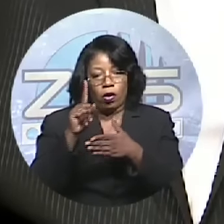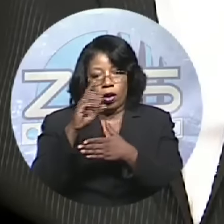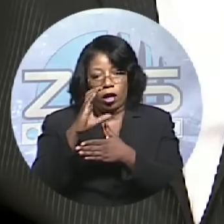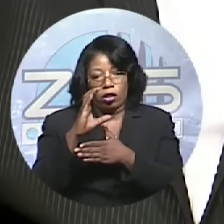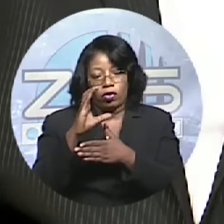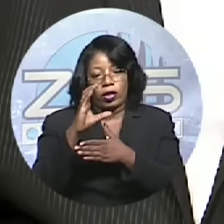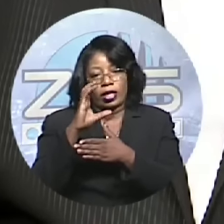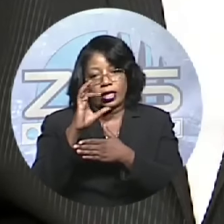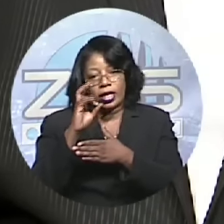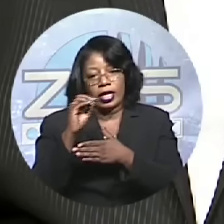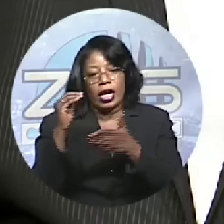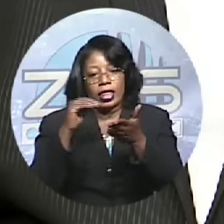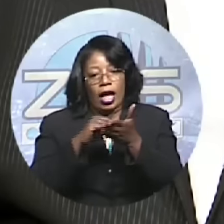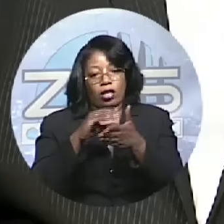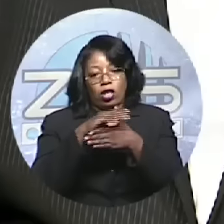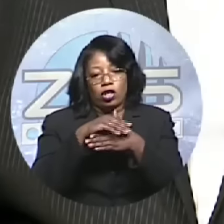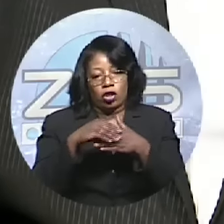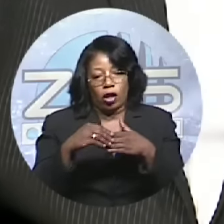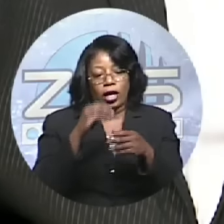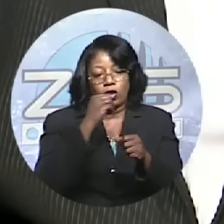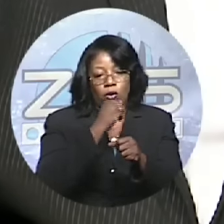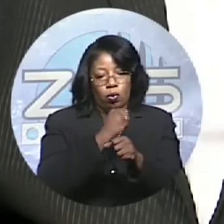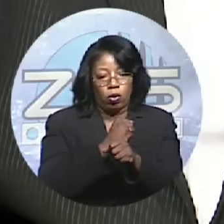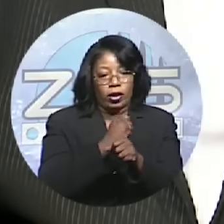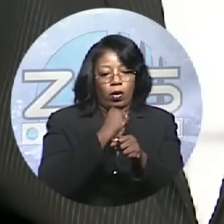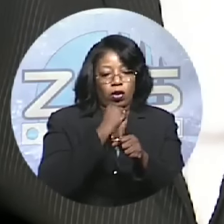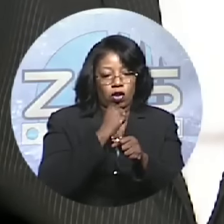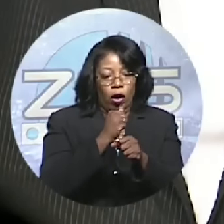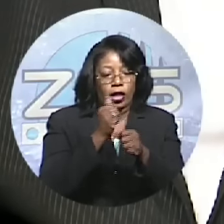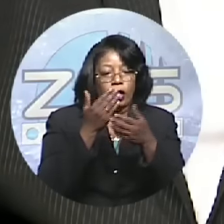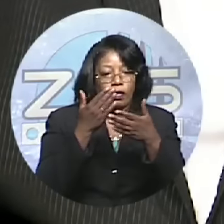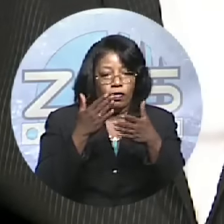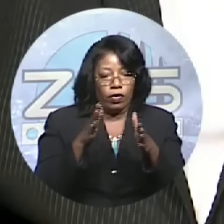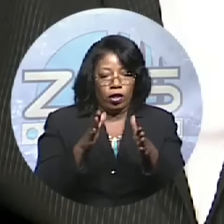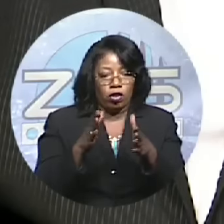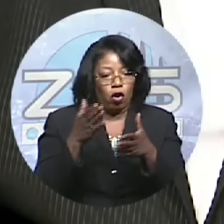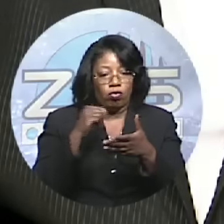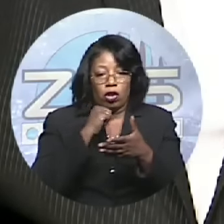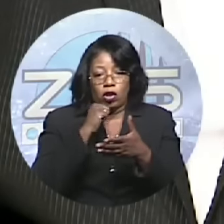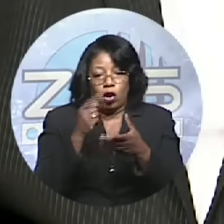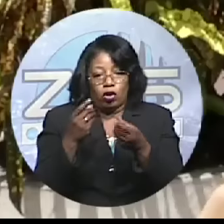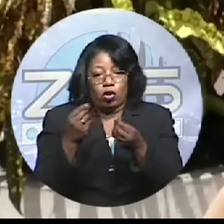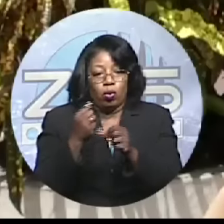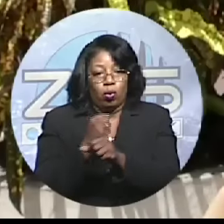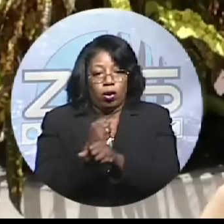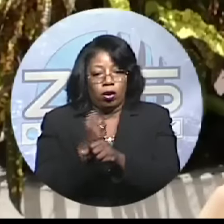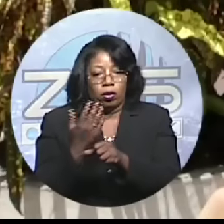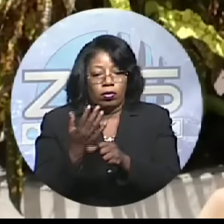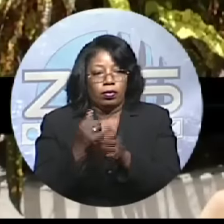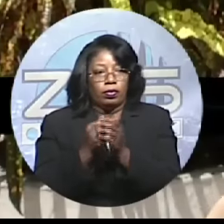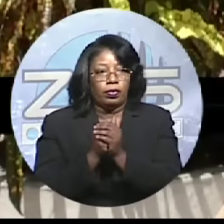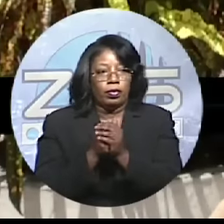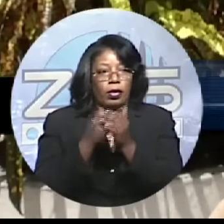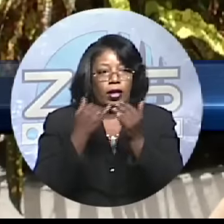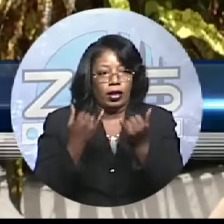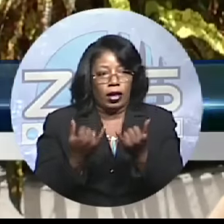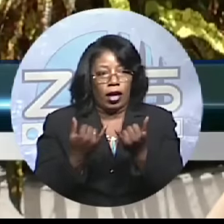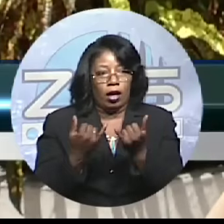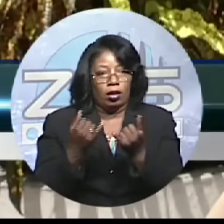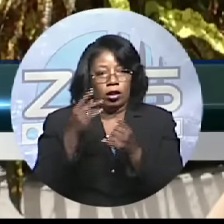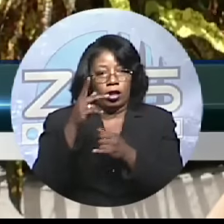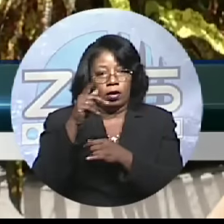$171,000 for work that was either incomplete or not done. The PAC